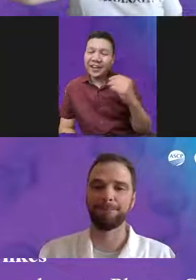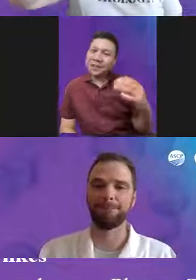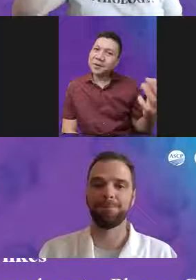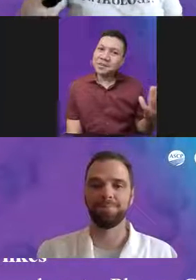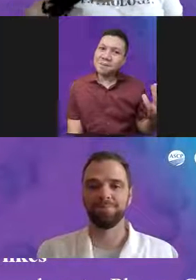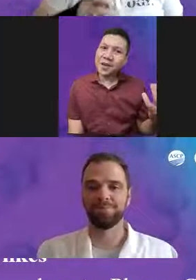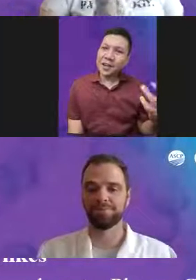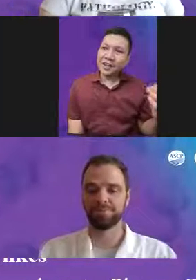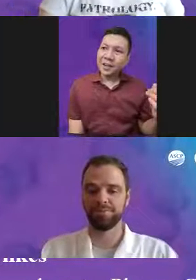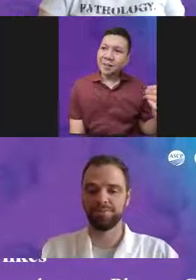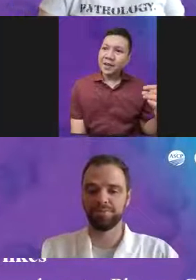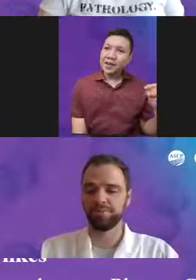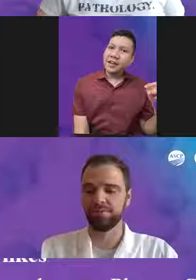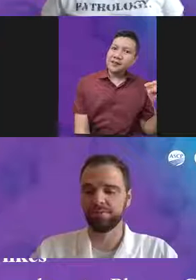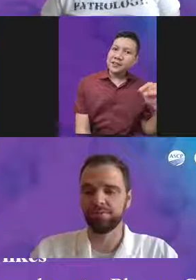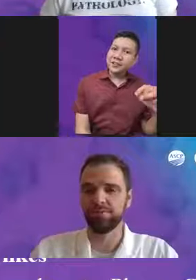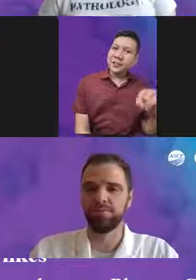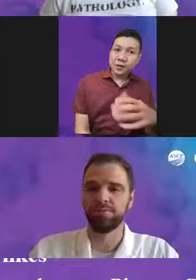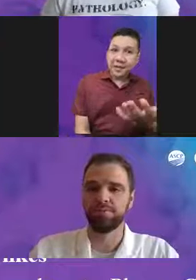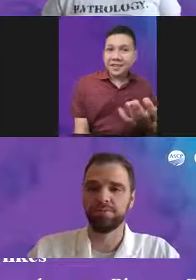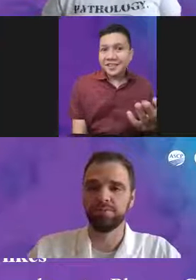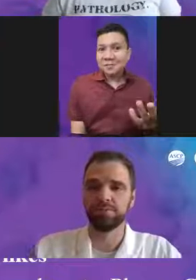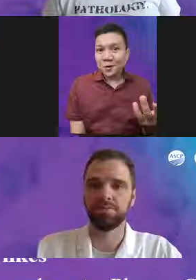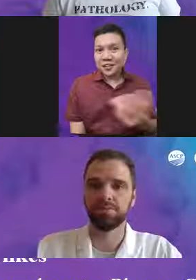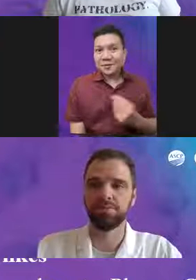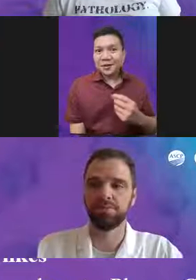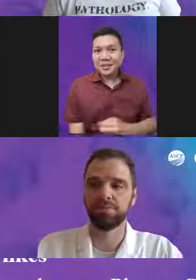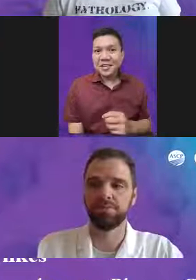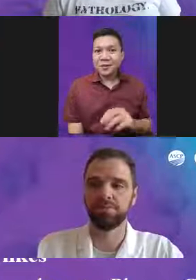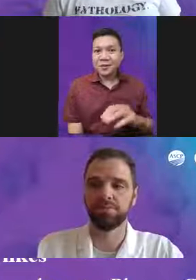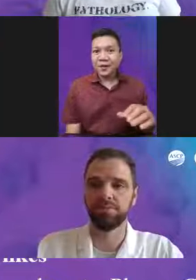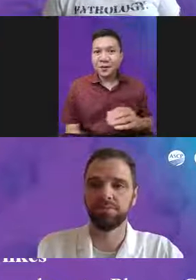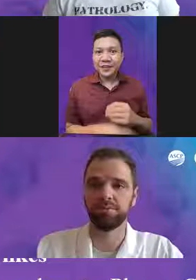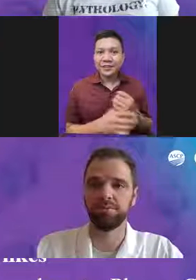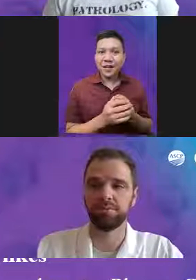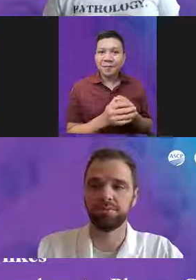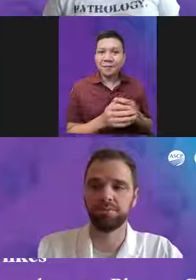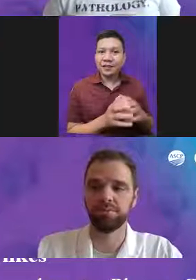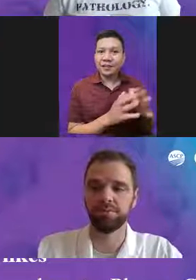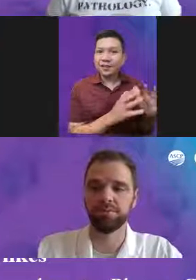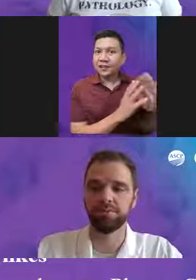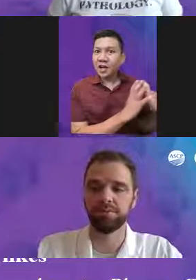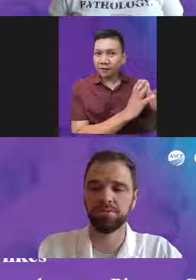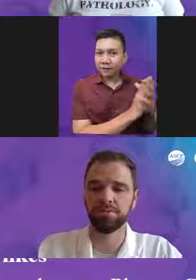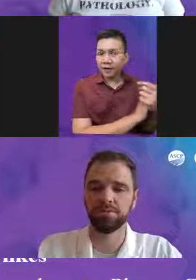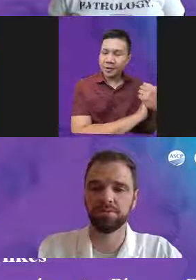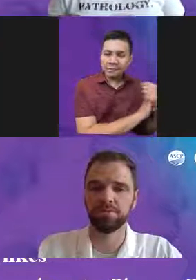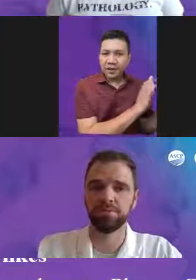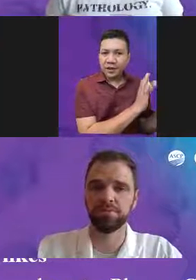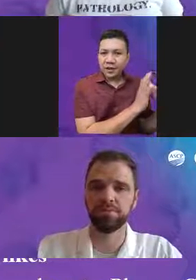something, an experience of mine, because, you know, I did work in special heme. So I always did a lot